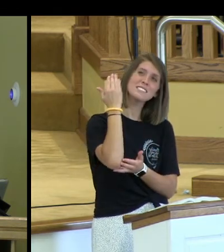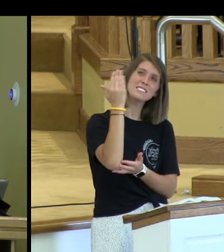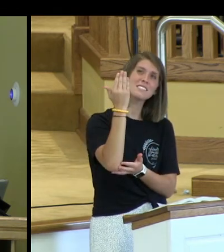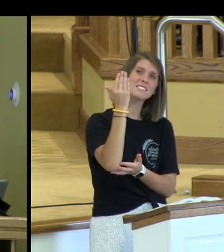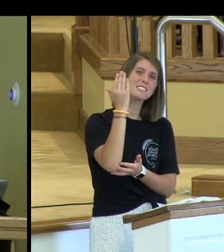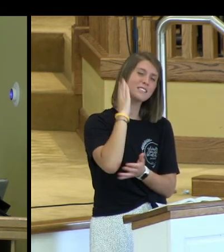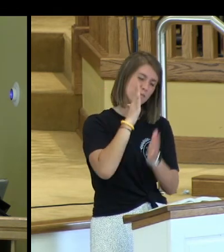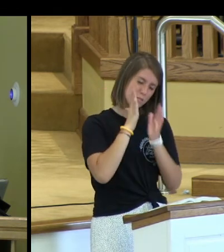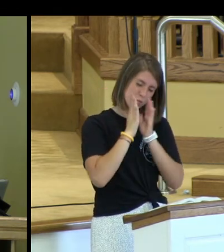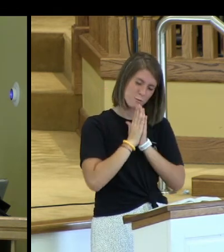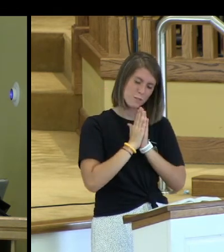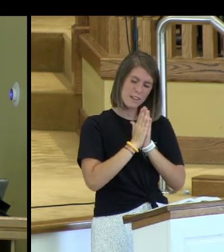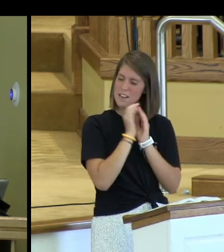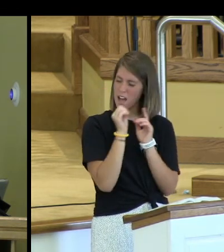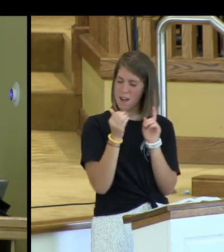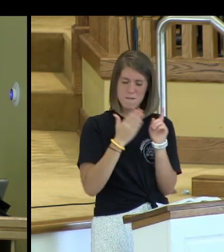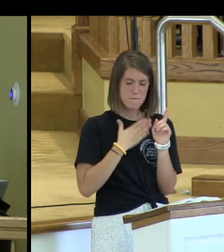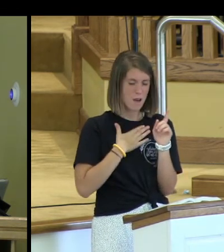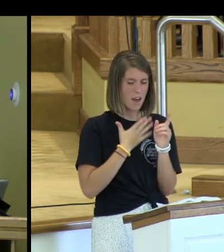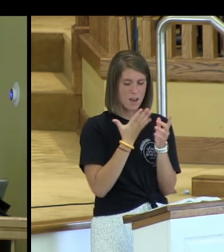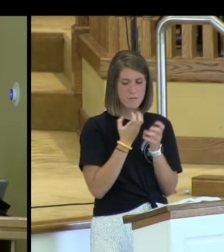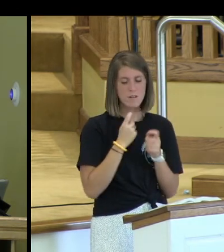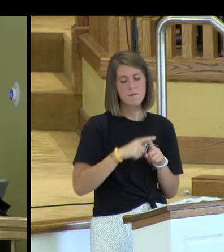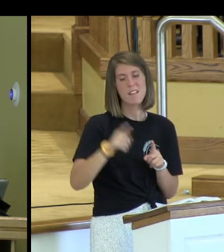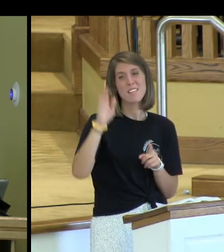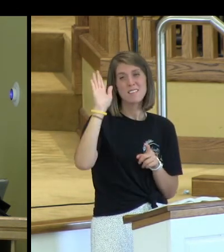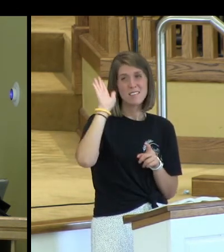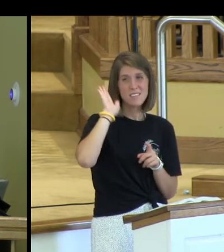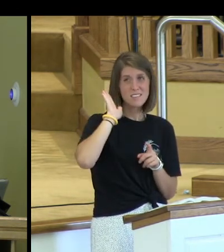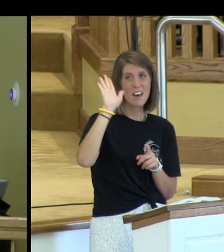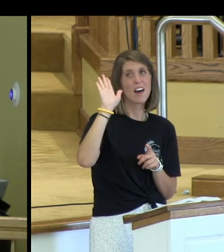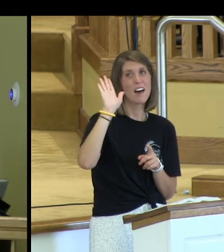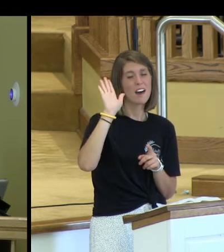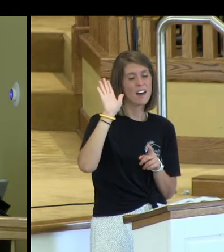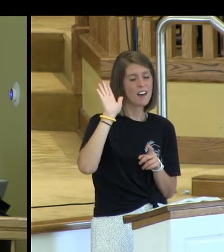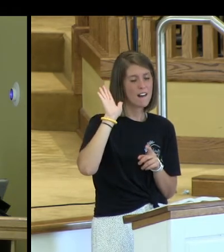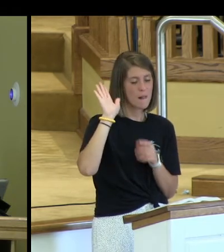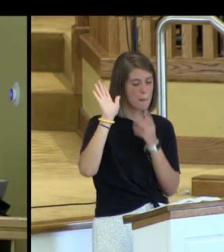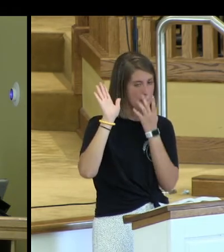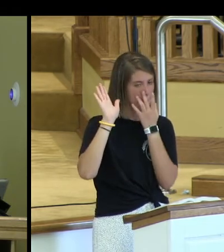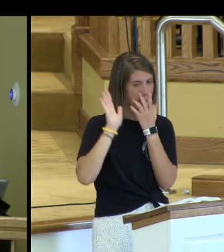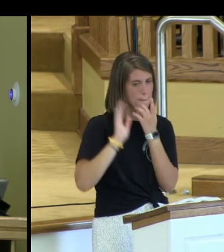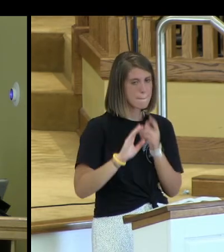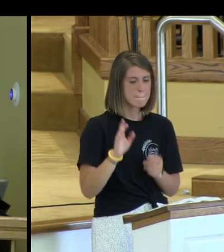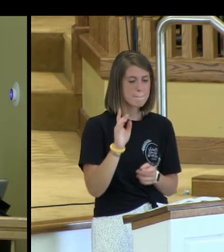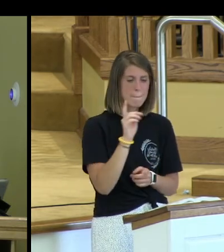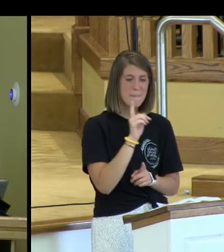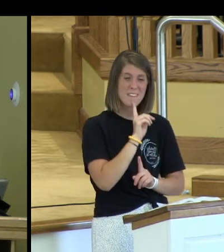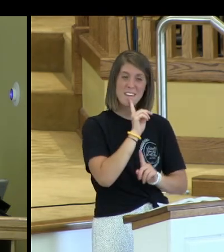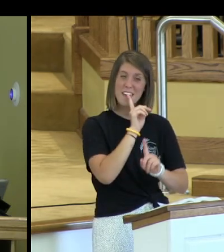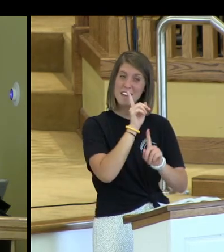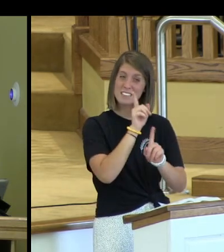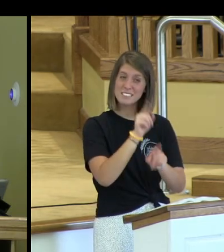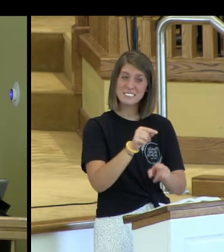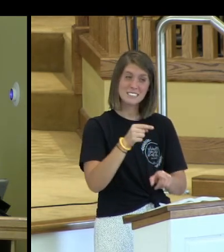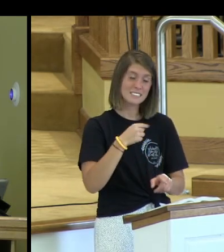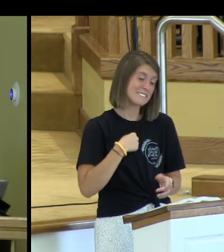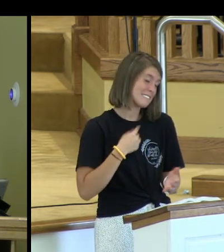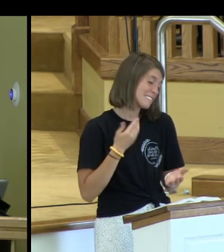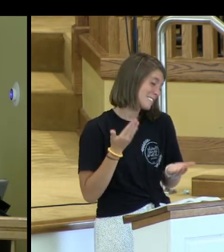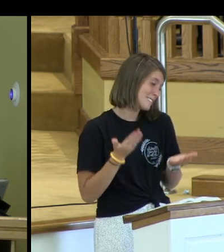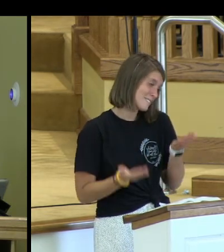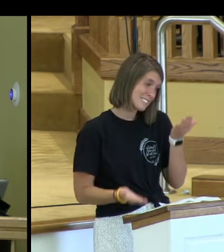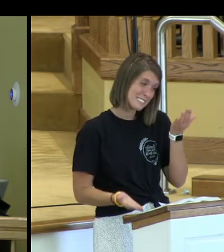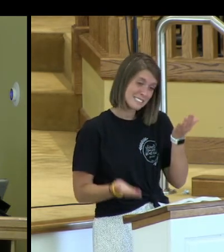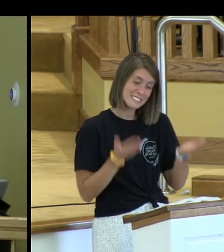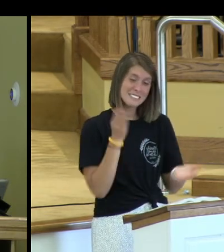pray, not my will, thine for? The answer